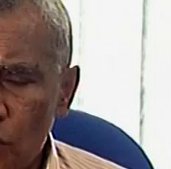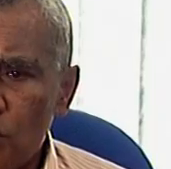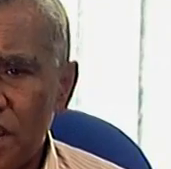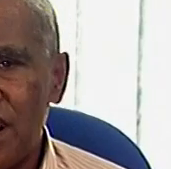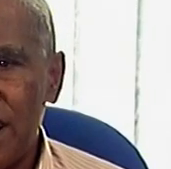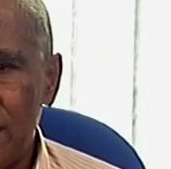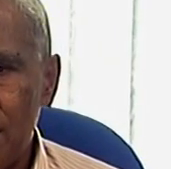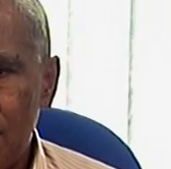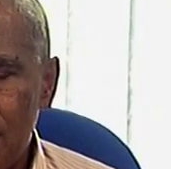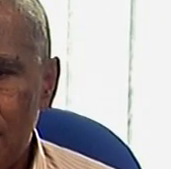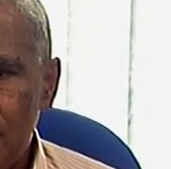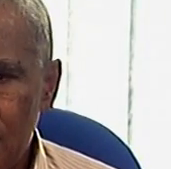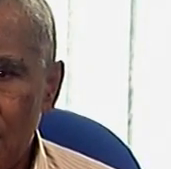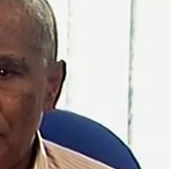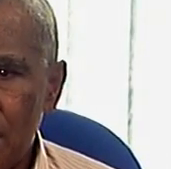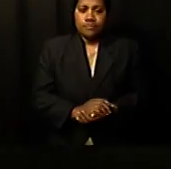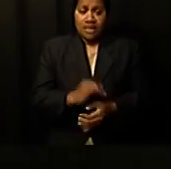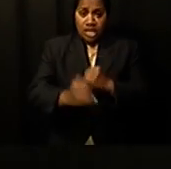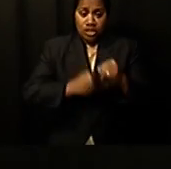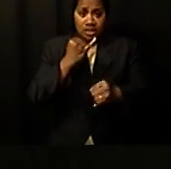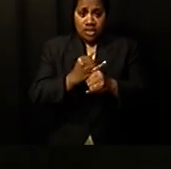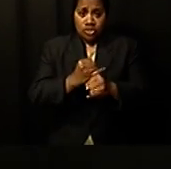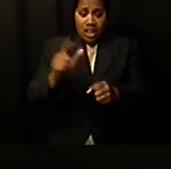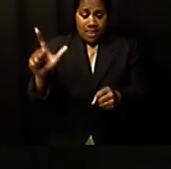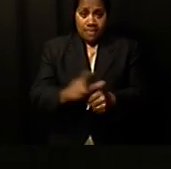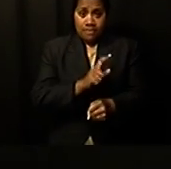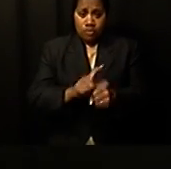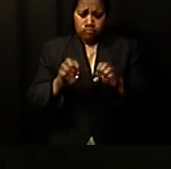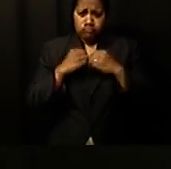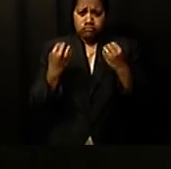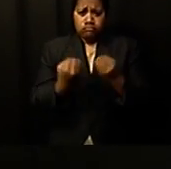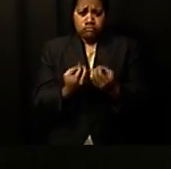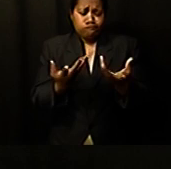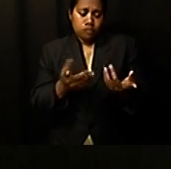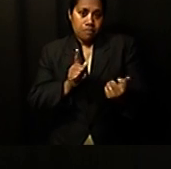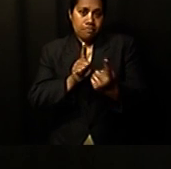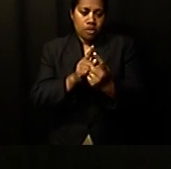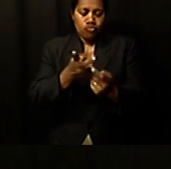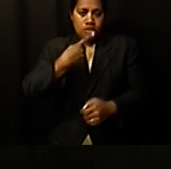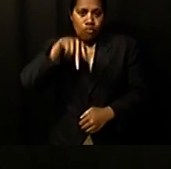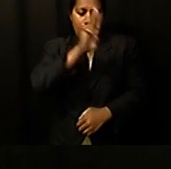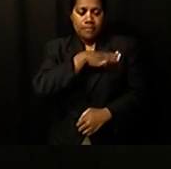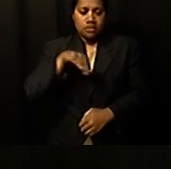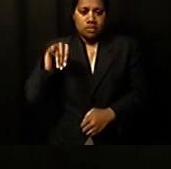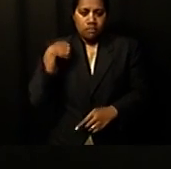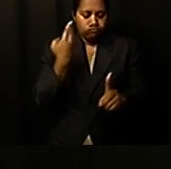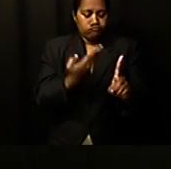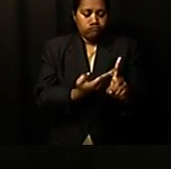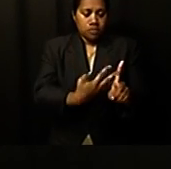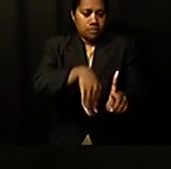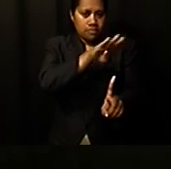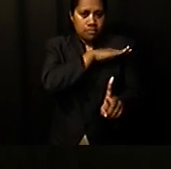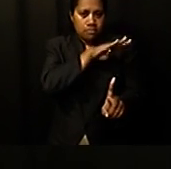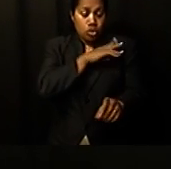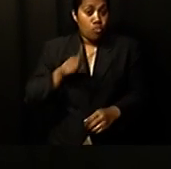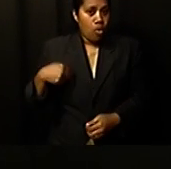and most particularly in government. The International Labour Organization is expected to meet with the Prime Minister,